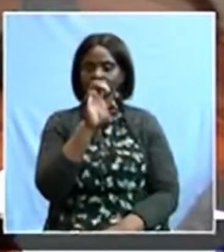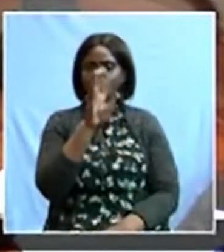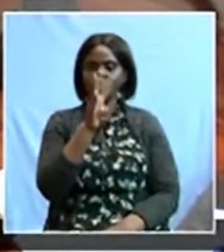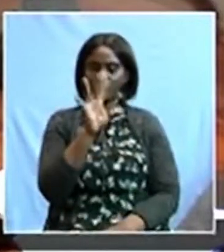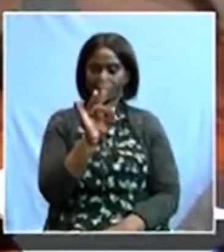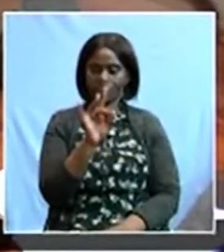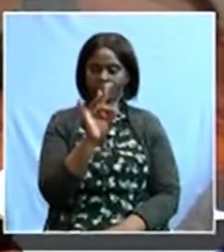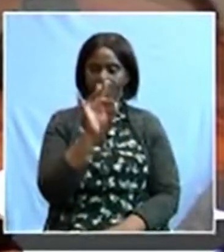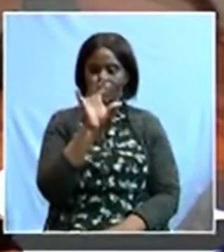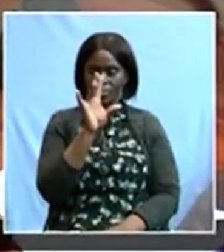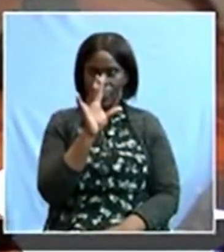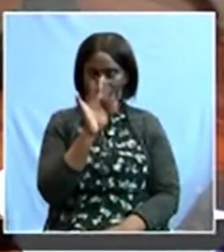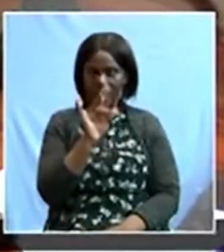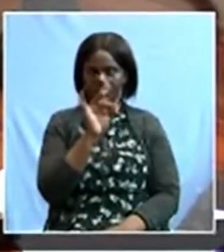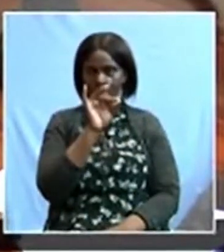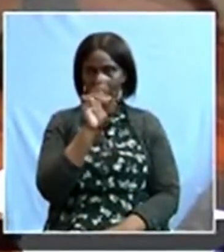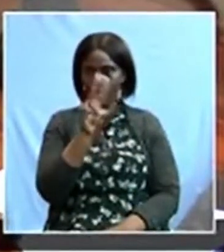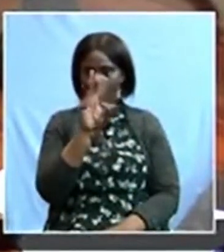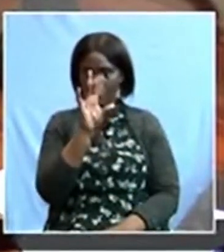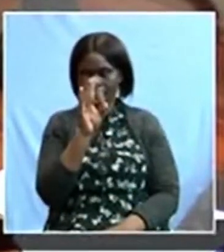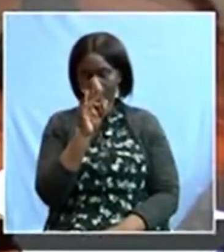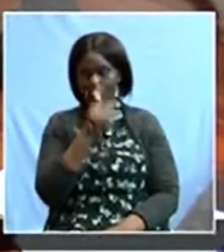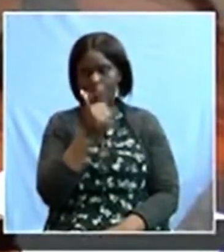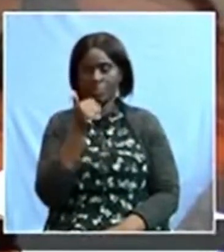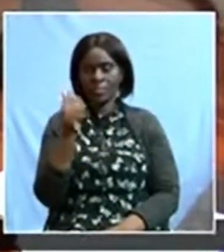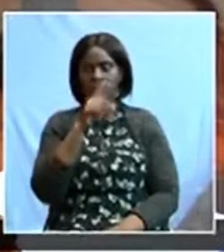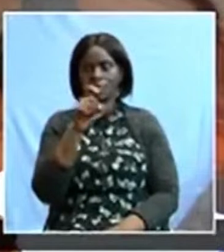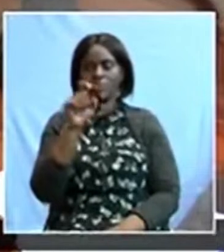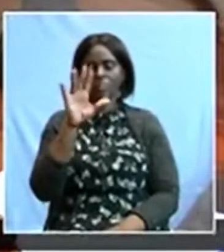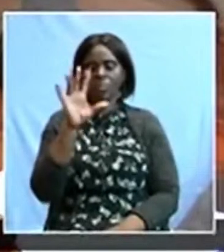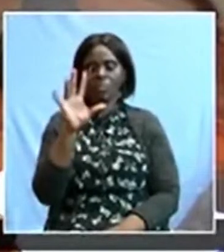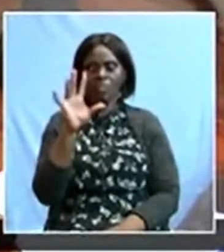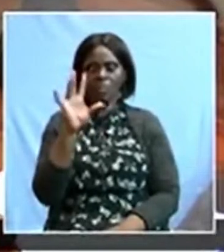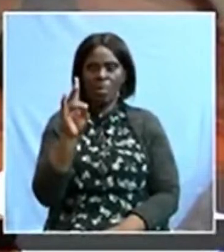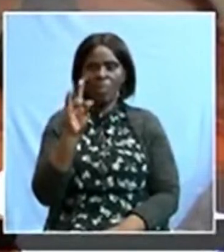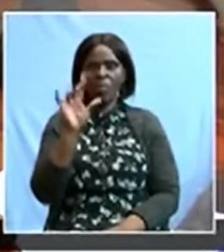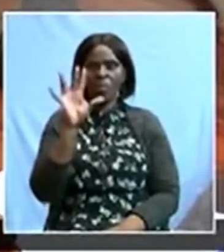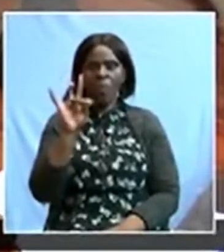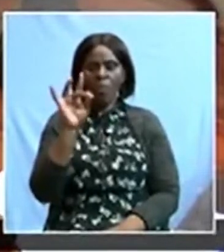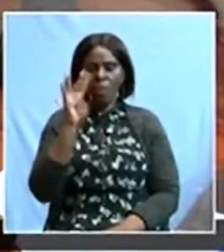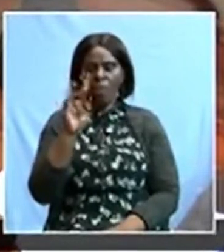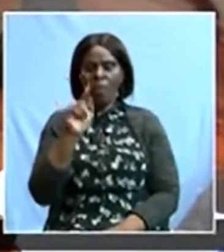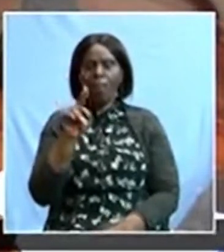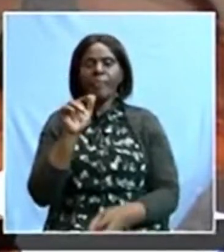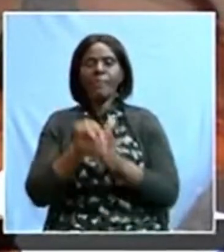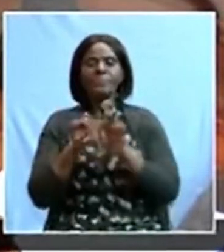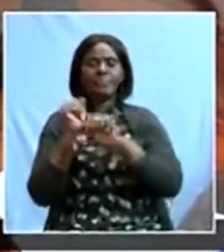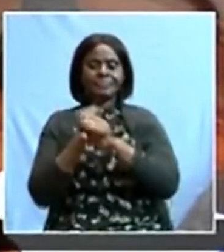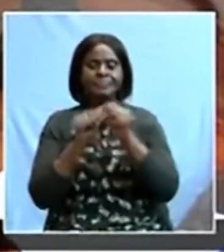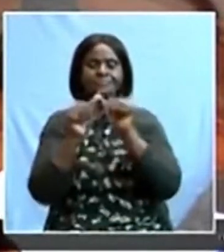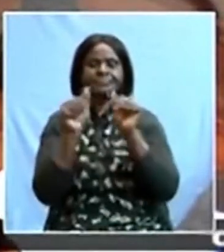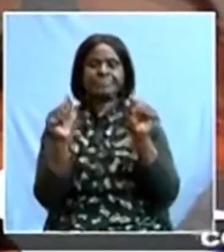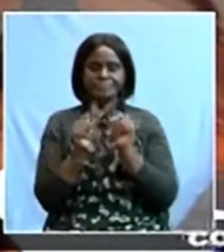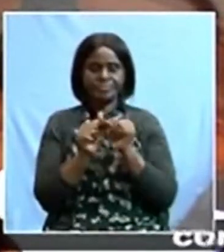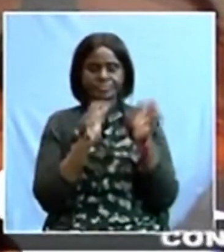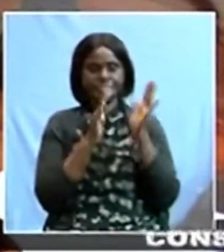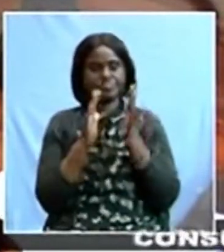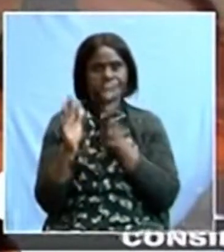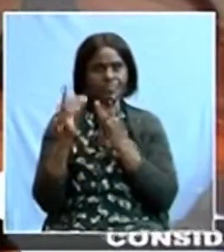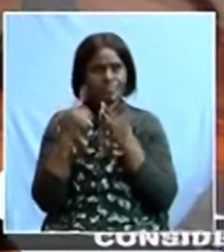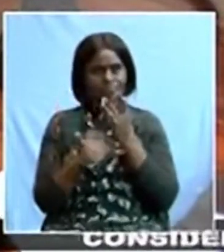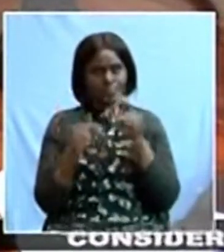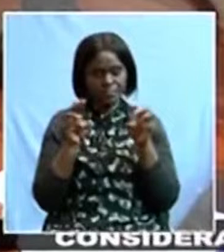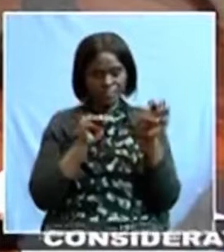548,827 kwacha, and the remaining 152,784 kwacha is in the protected areas. Remedial